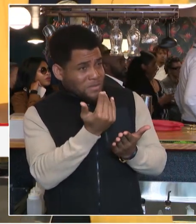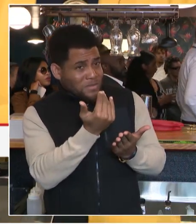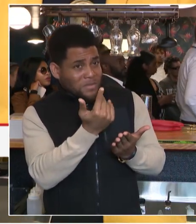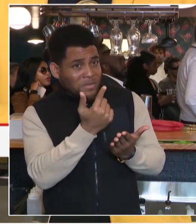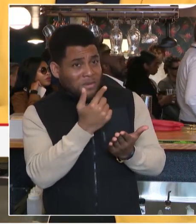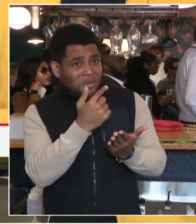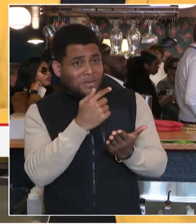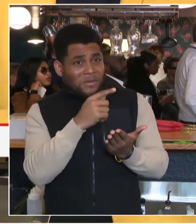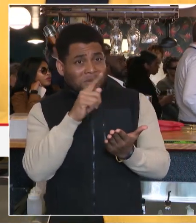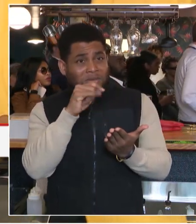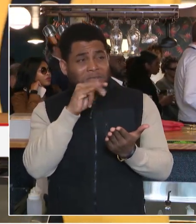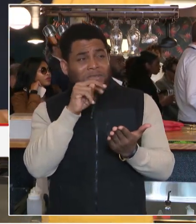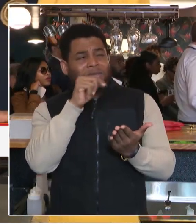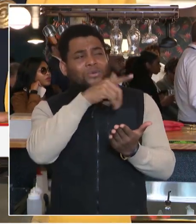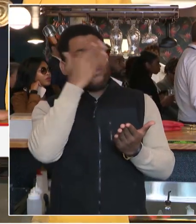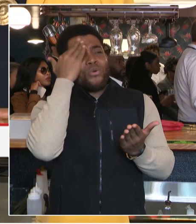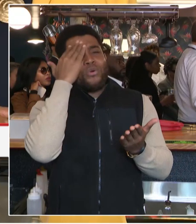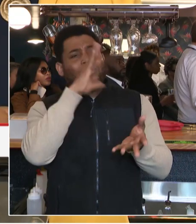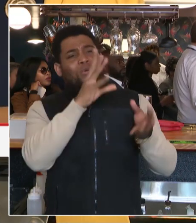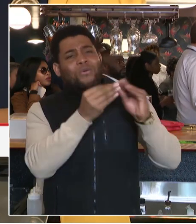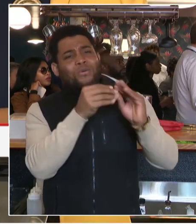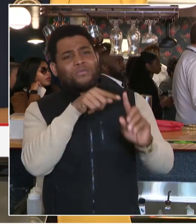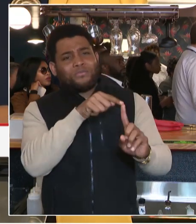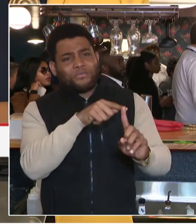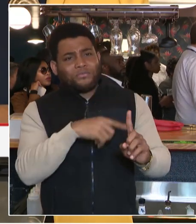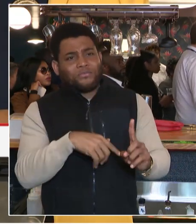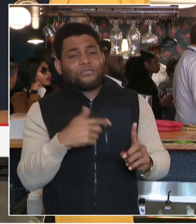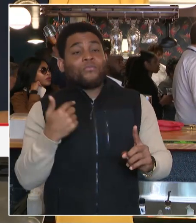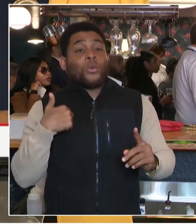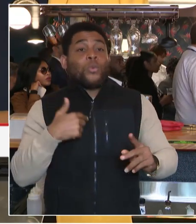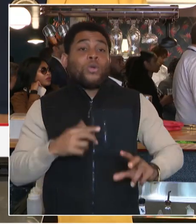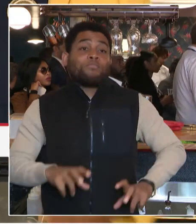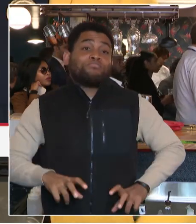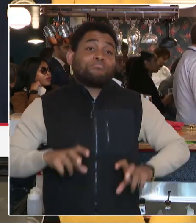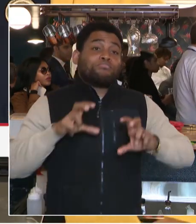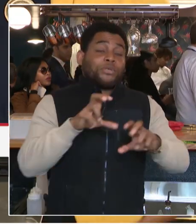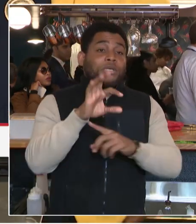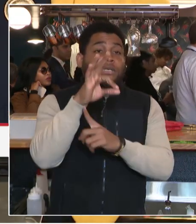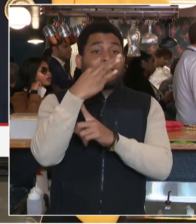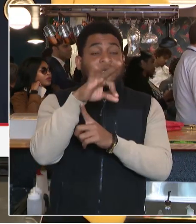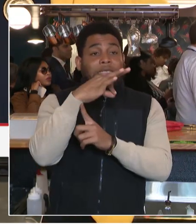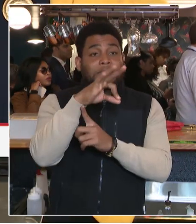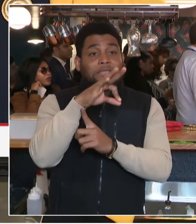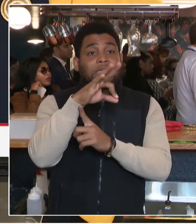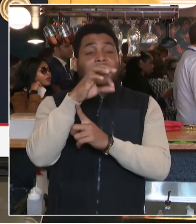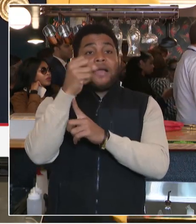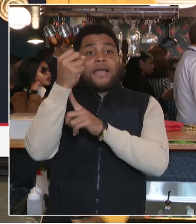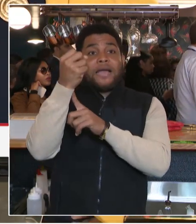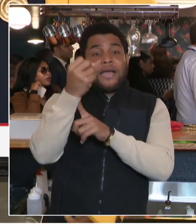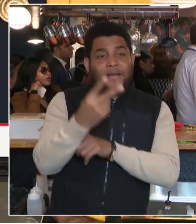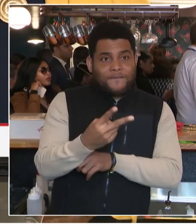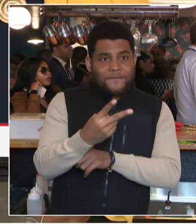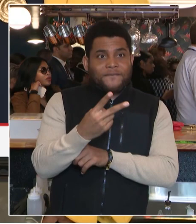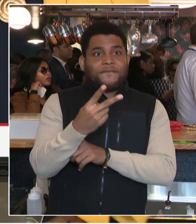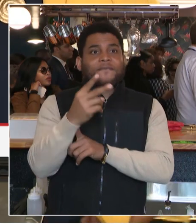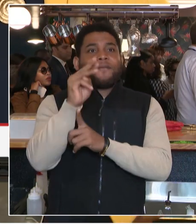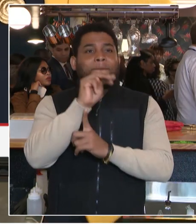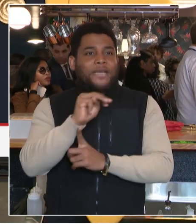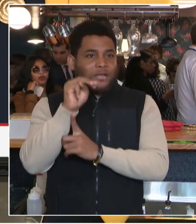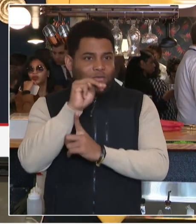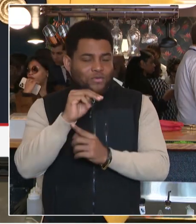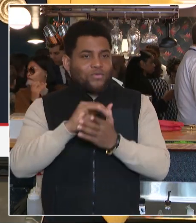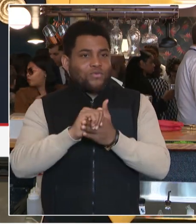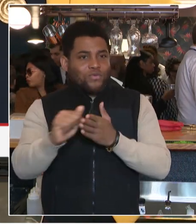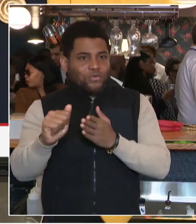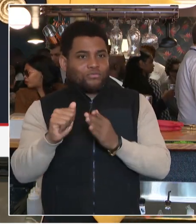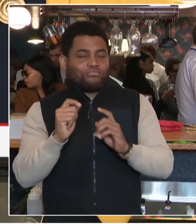out and awarded $19.5 million to date in rounds 1 through 3. And with round 4, we're putting out another $5